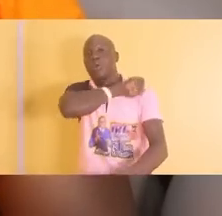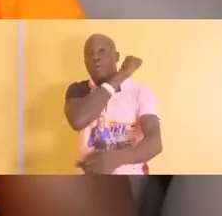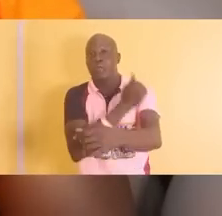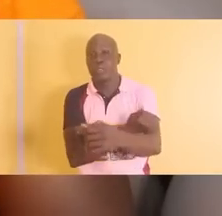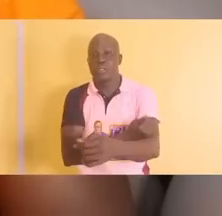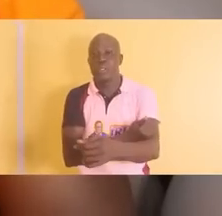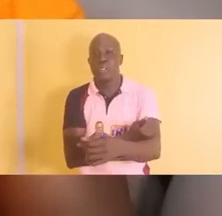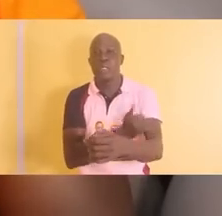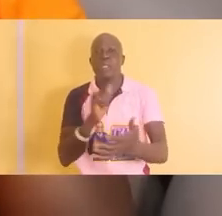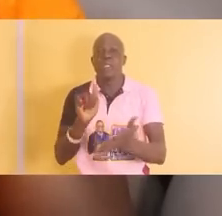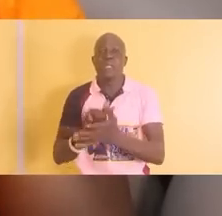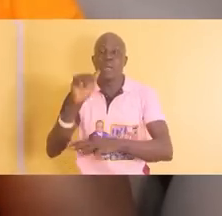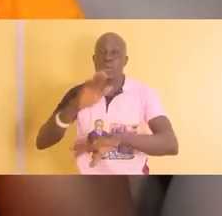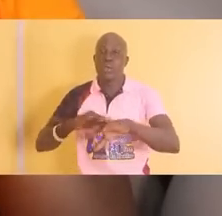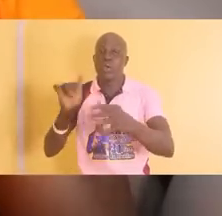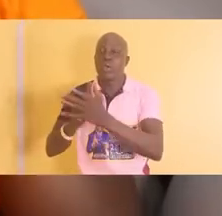There's authority.